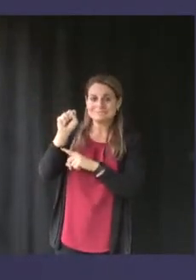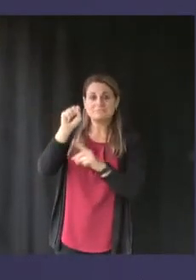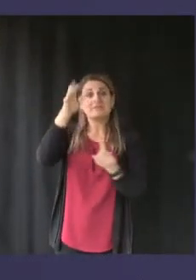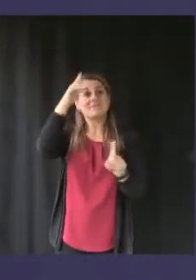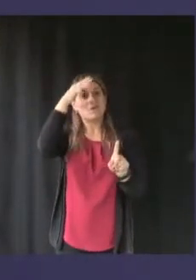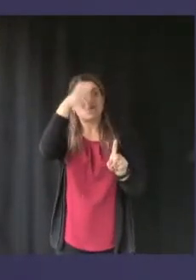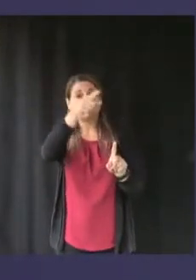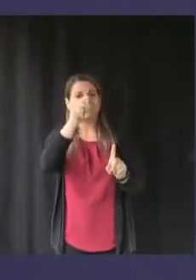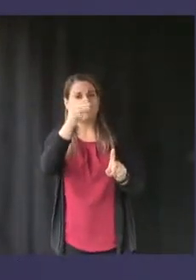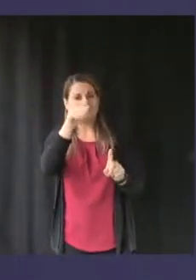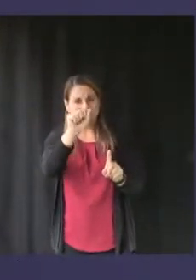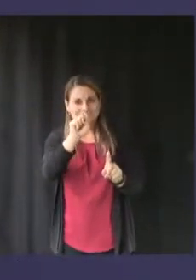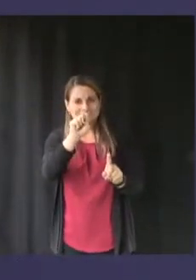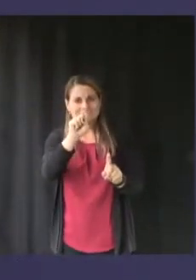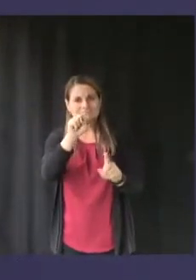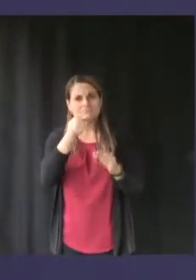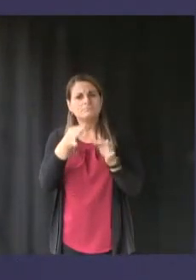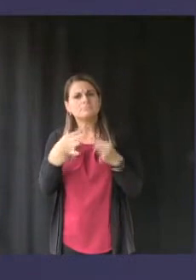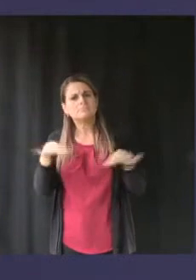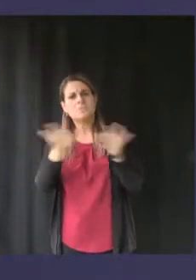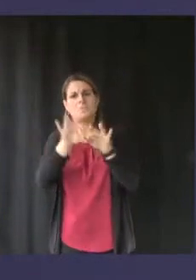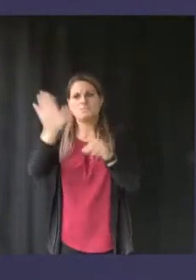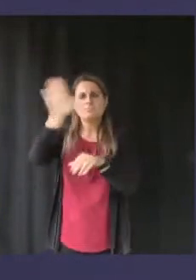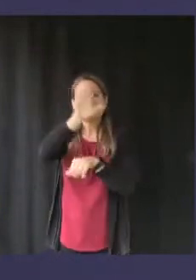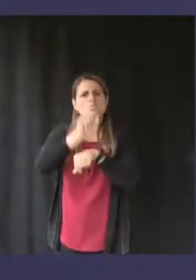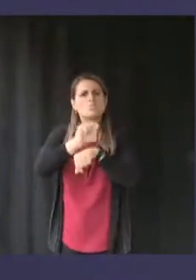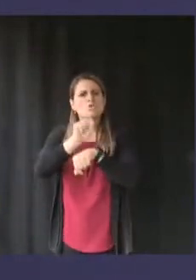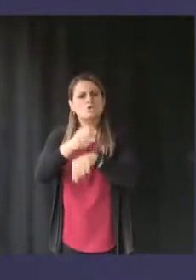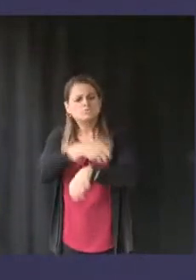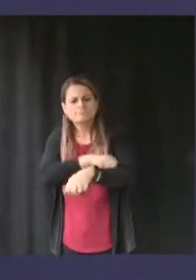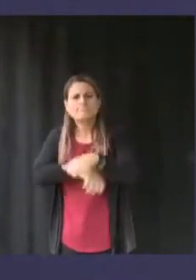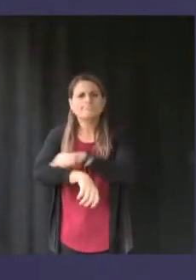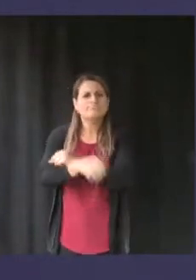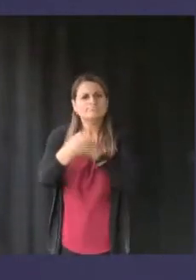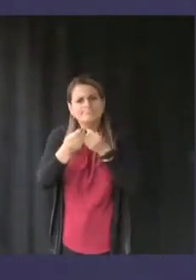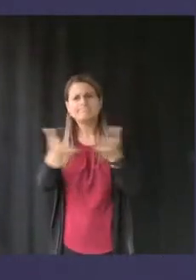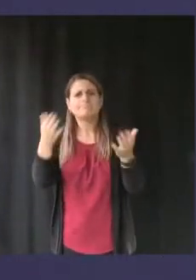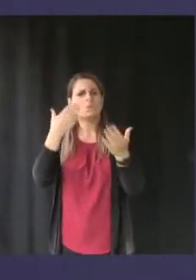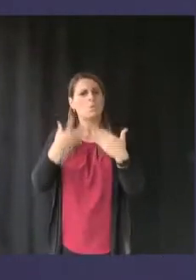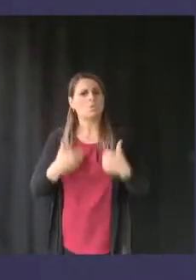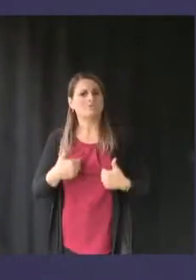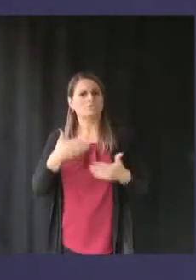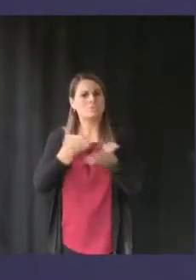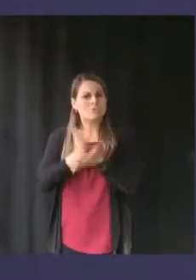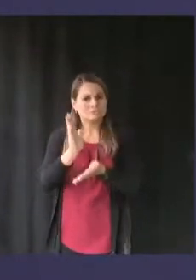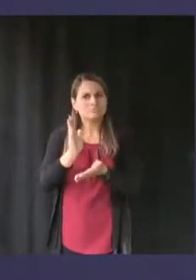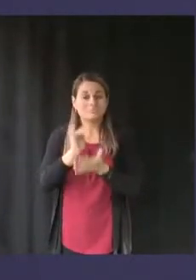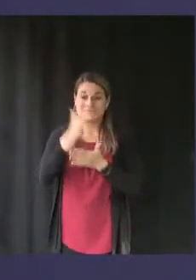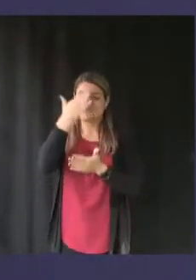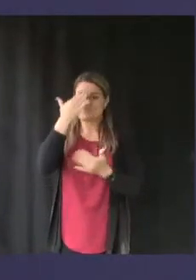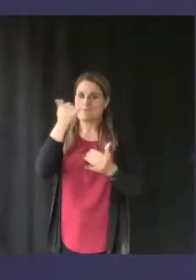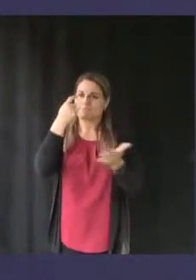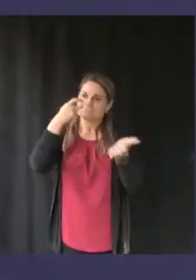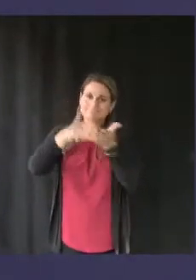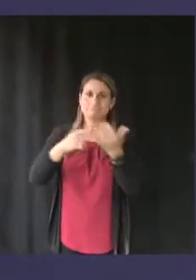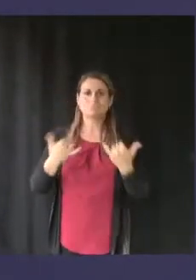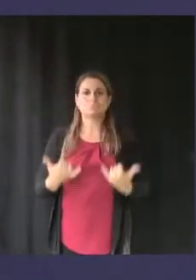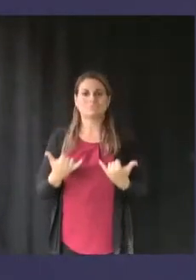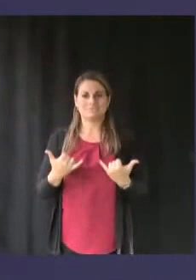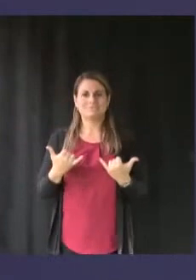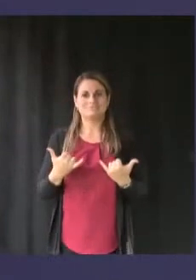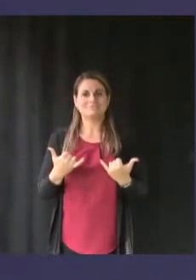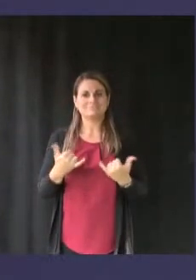celebrate the vital work of the Dodd Center for Human Rights that we are here at this dedication and renaming ceremony today.